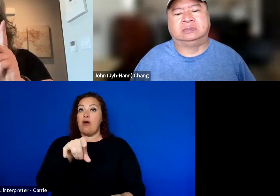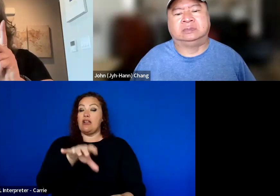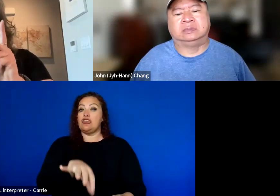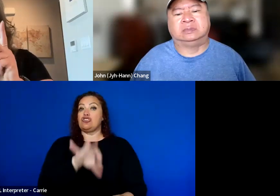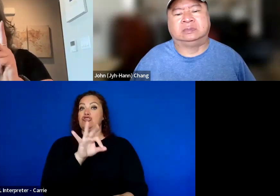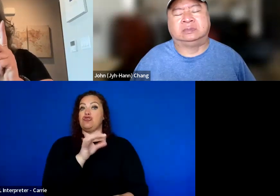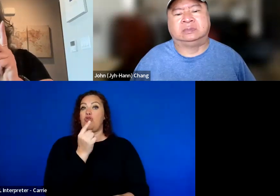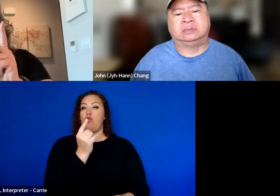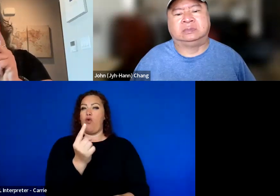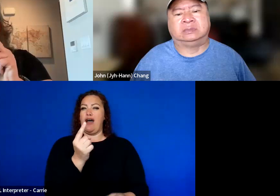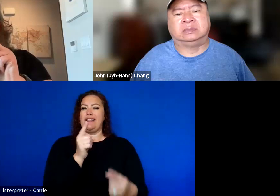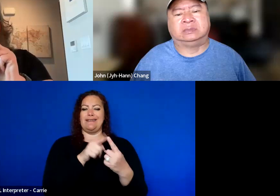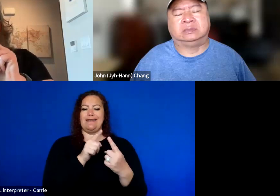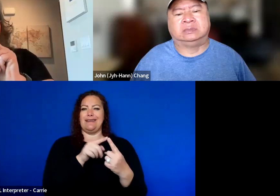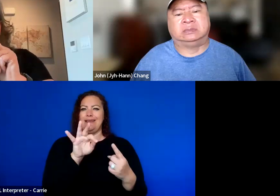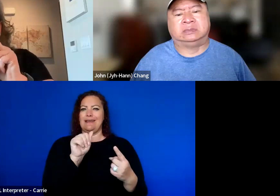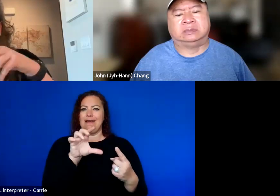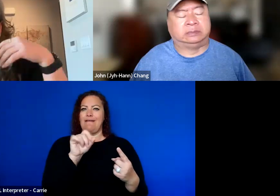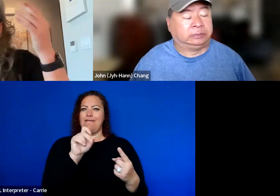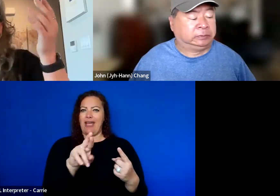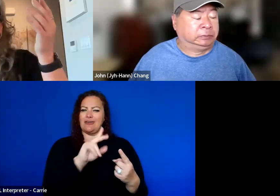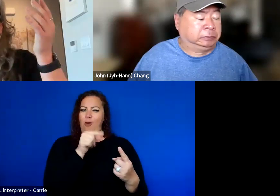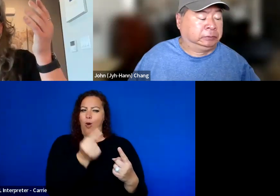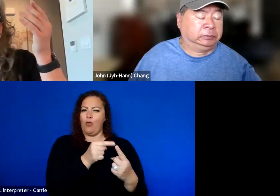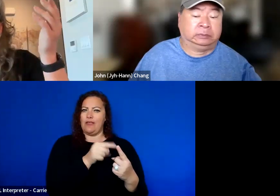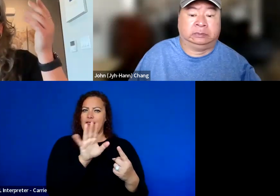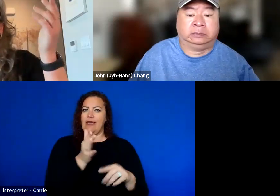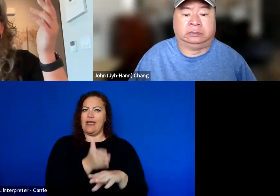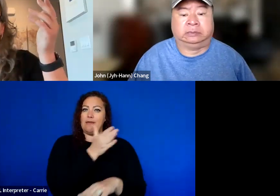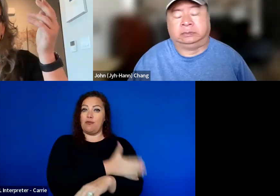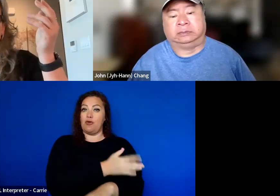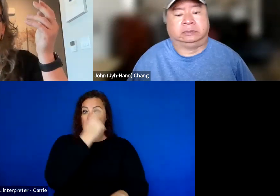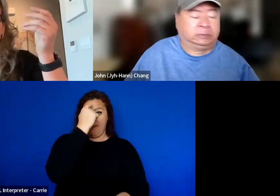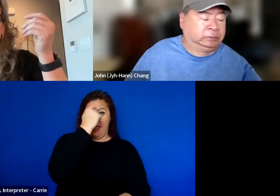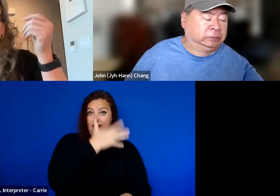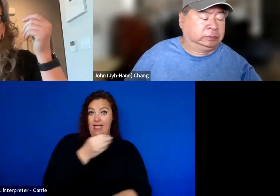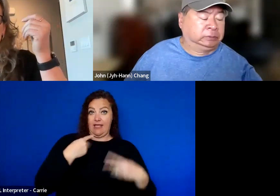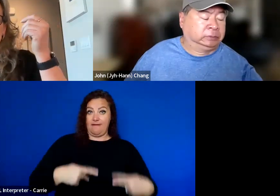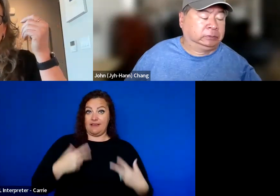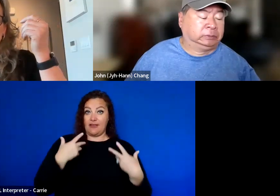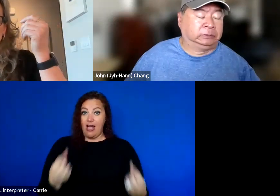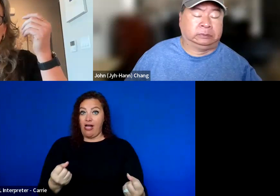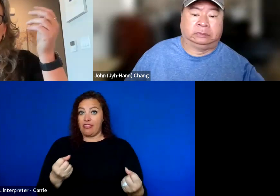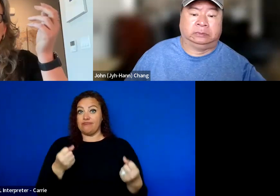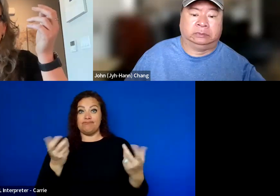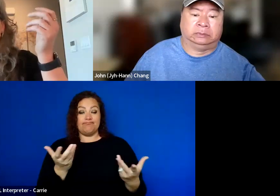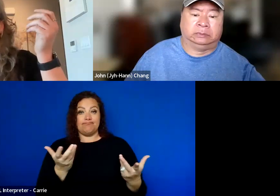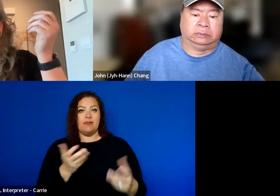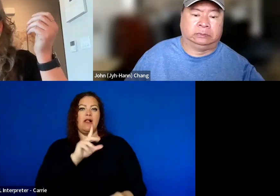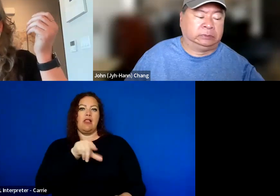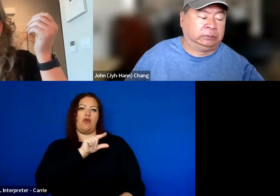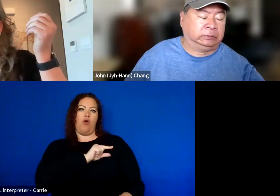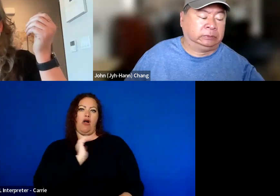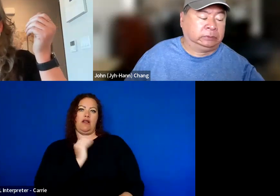one factor and one factor only that improves mental and physical health, it's the quality of